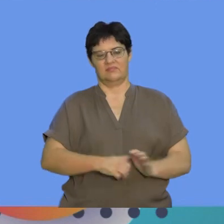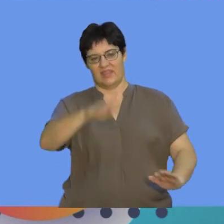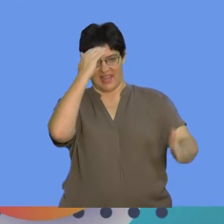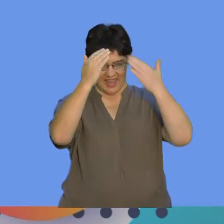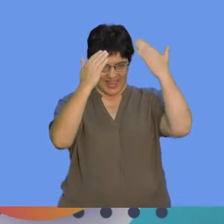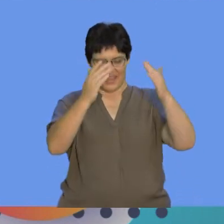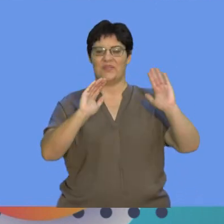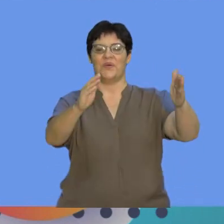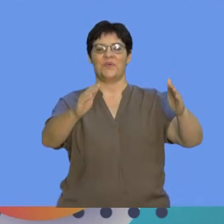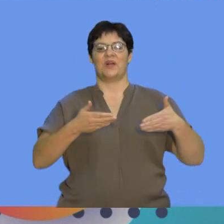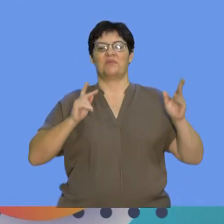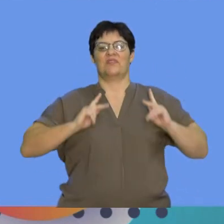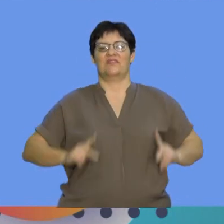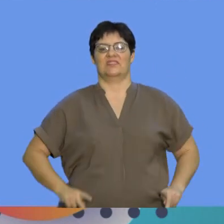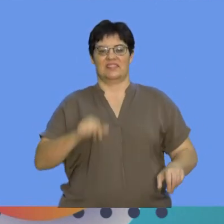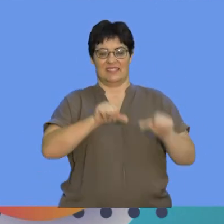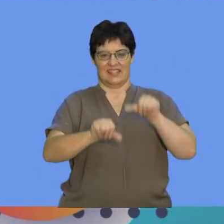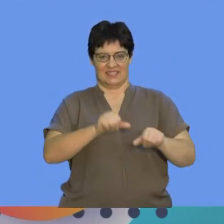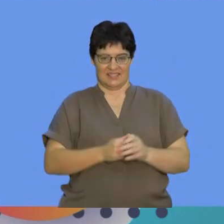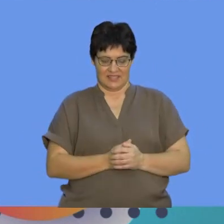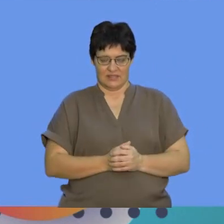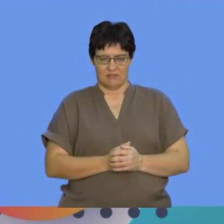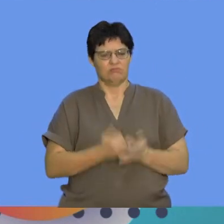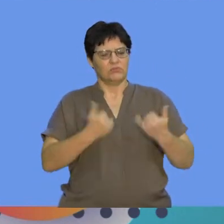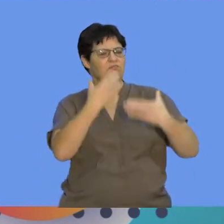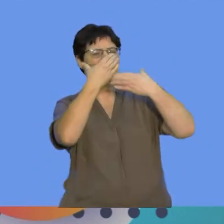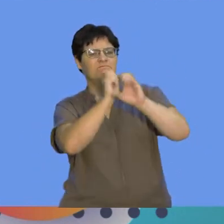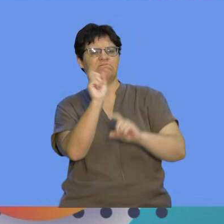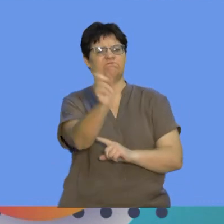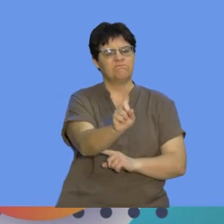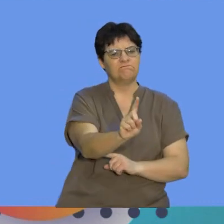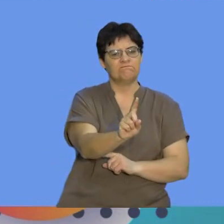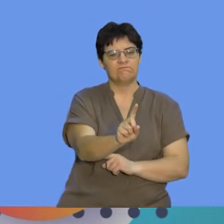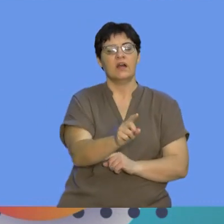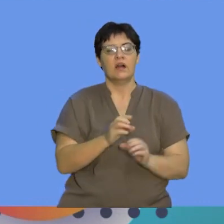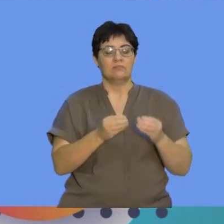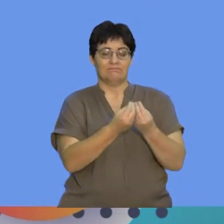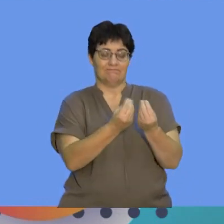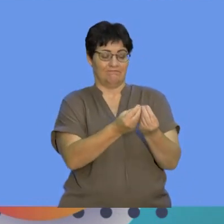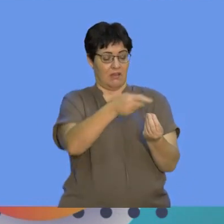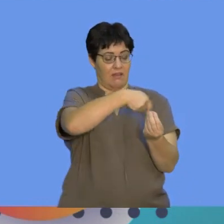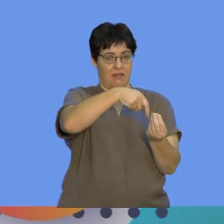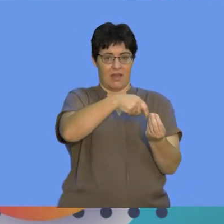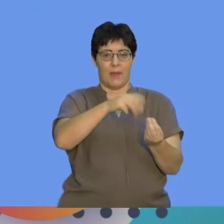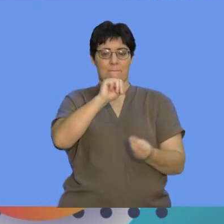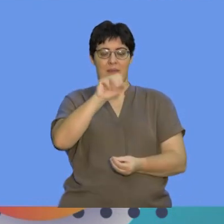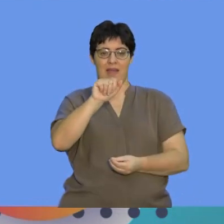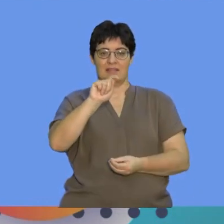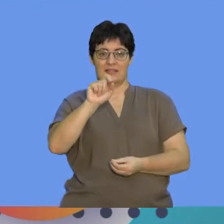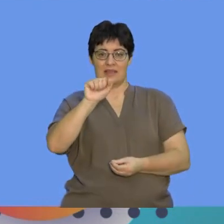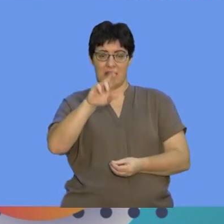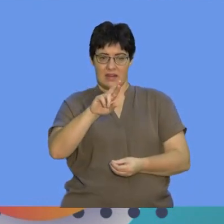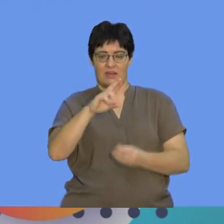Hello and welcome to Physical Sciences. Today our focus is on the classification of matter. My name is Themba